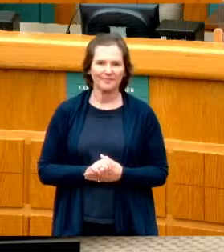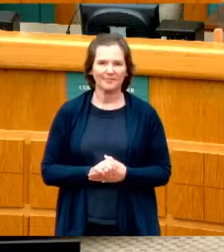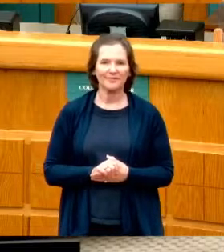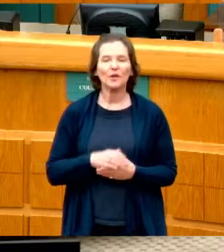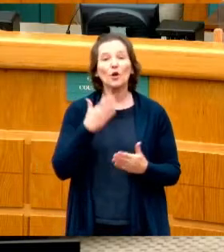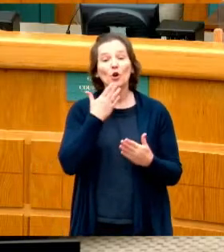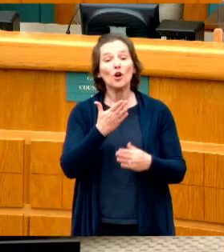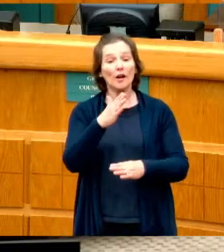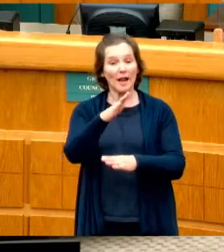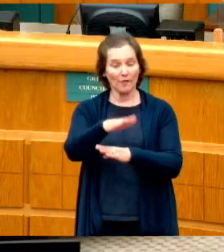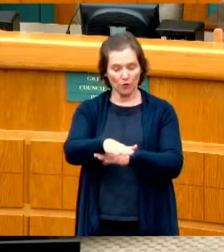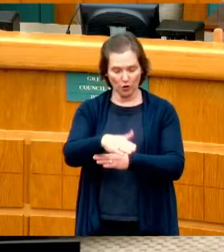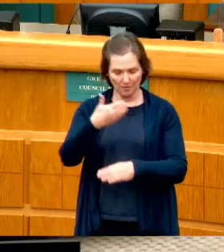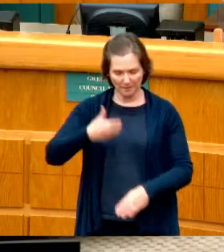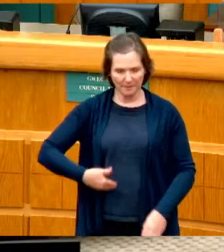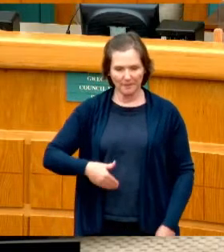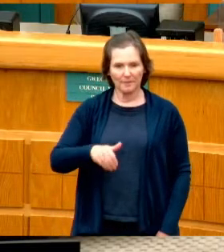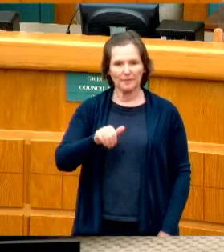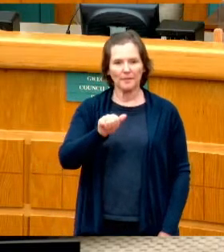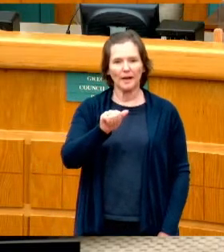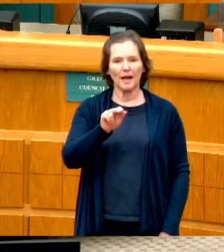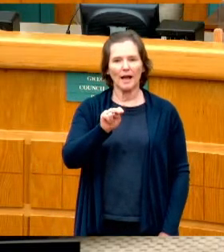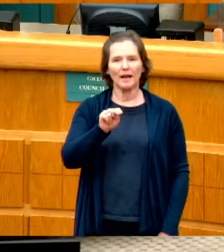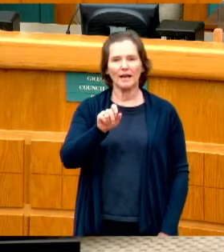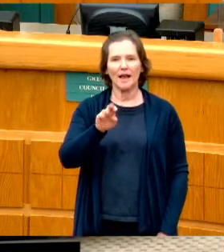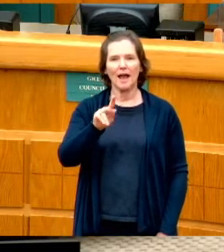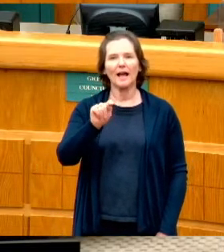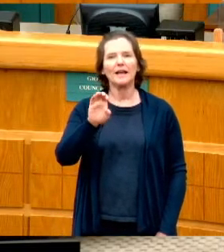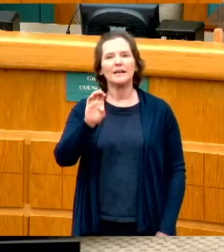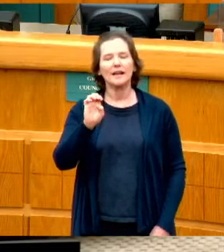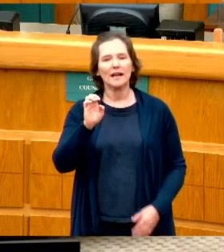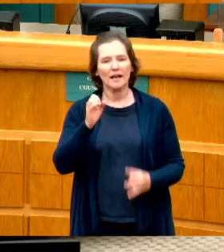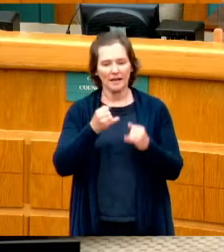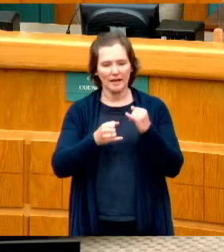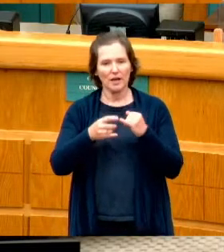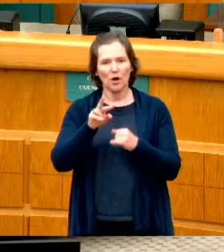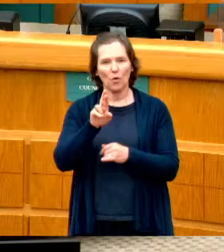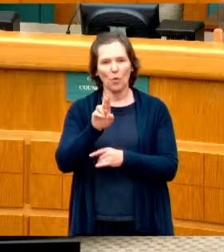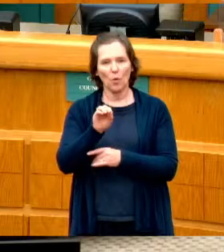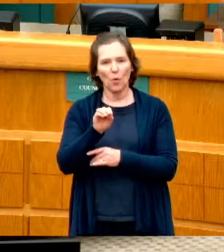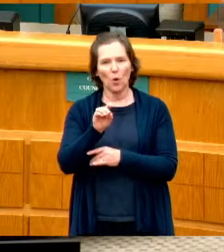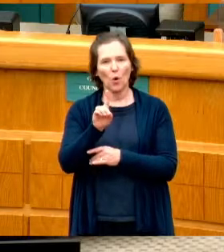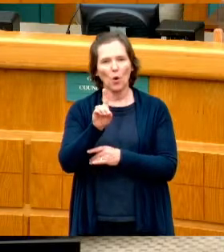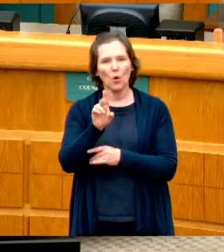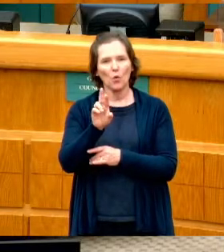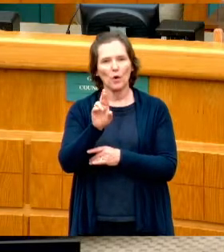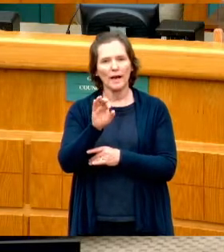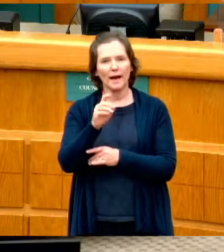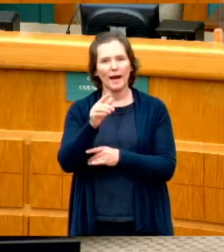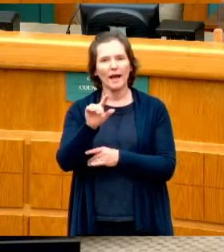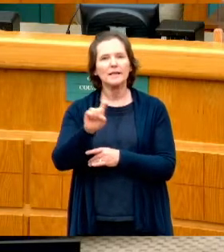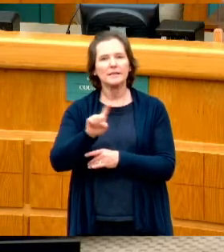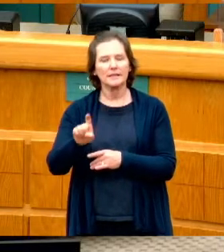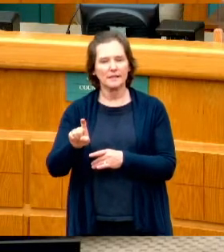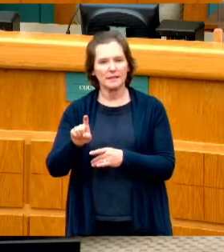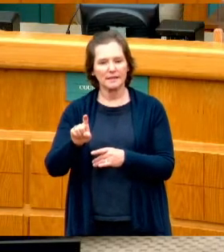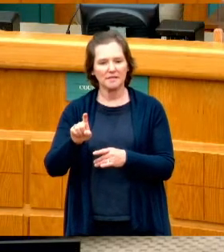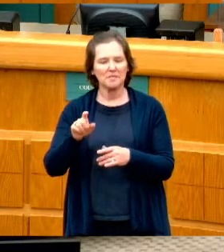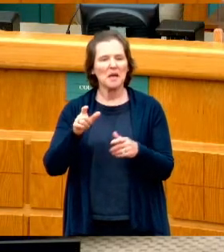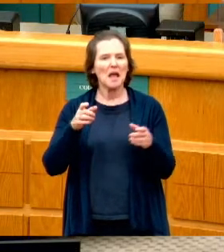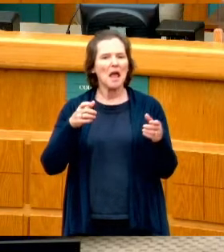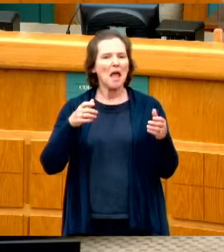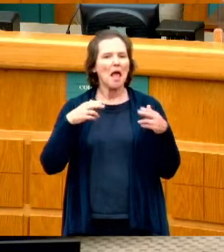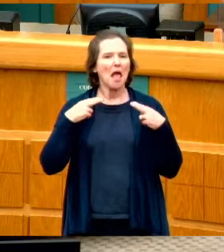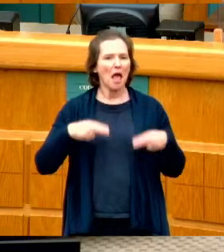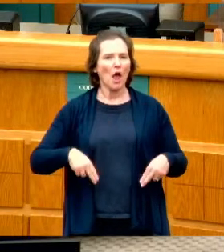Good afternoon, Annette Rodriguez, Health Director. I'm going to start out with the COVID-19 statistics. You see